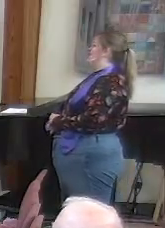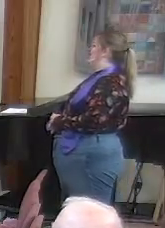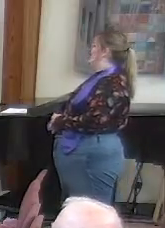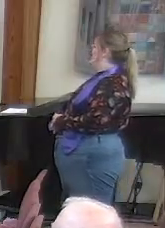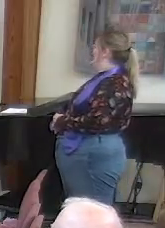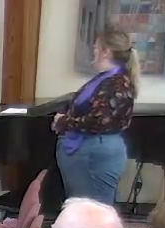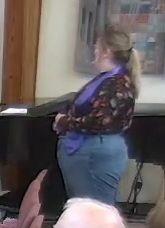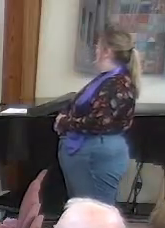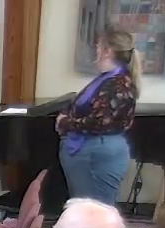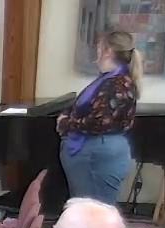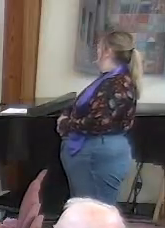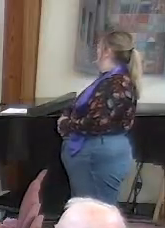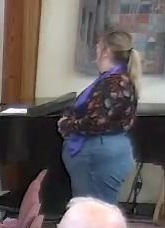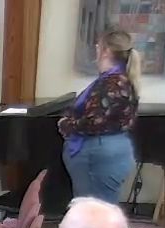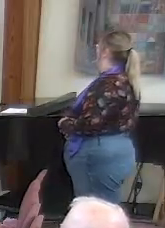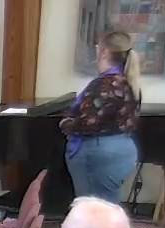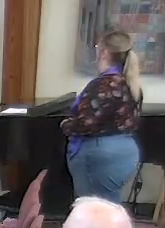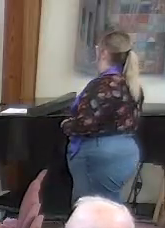are here.